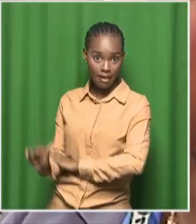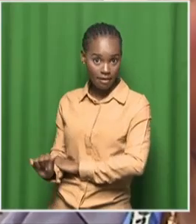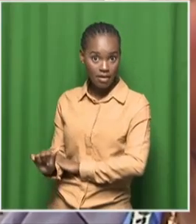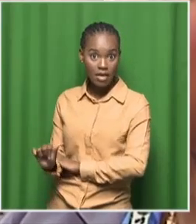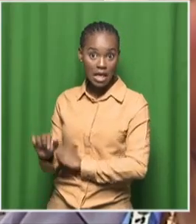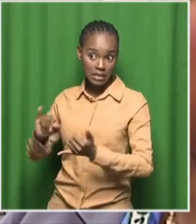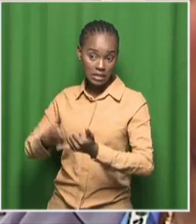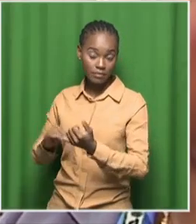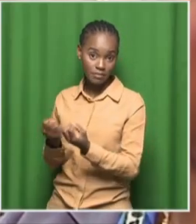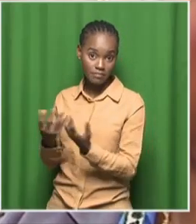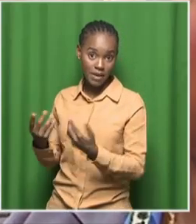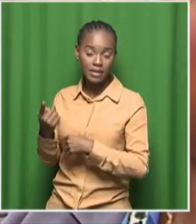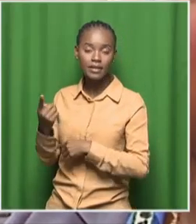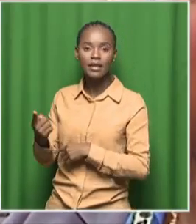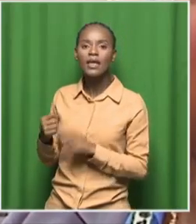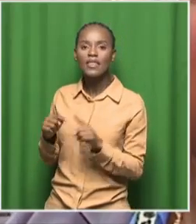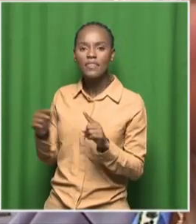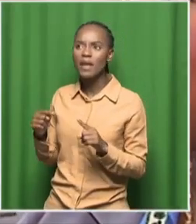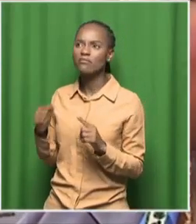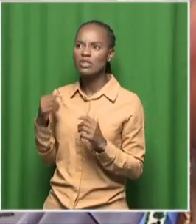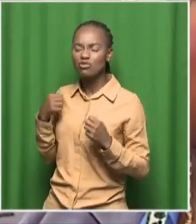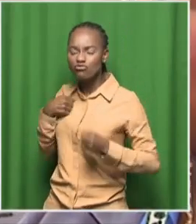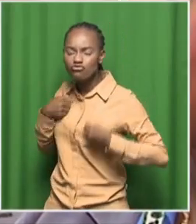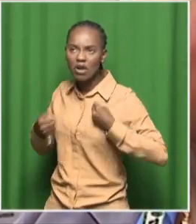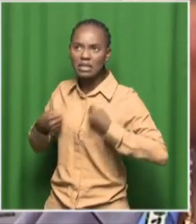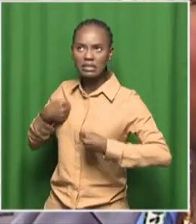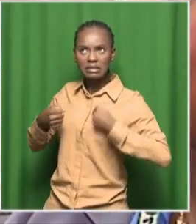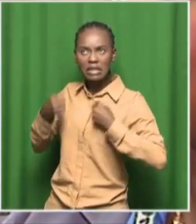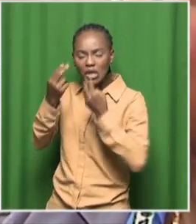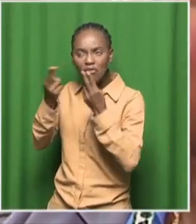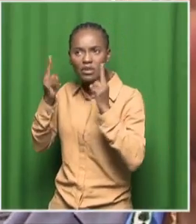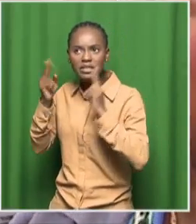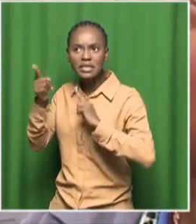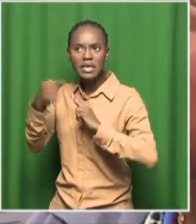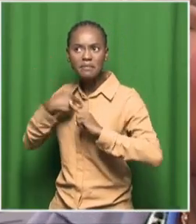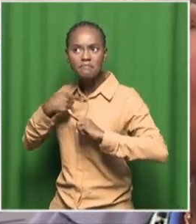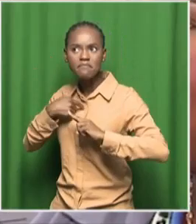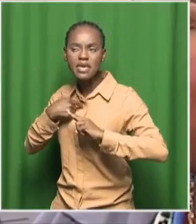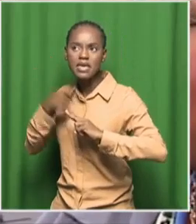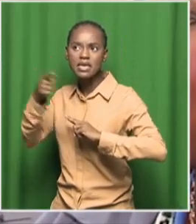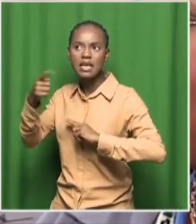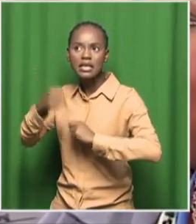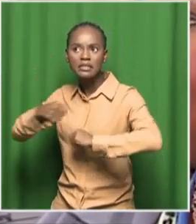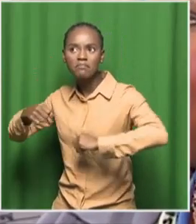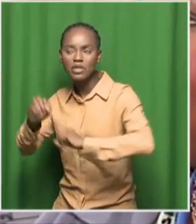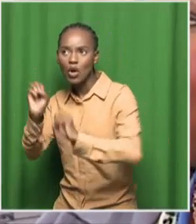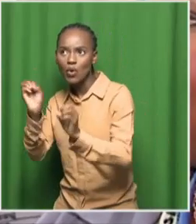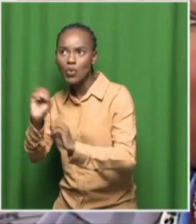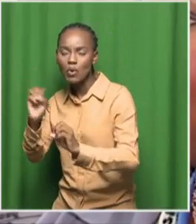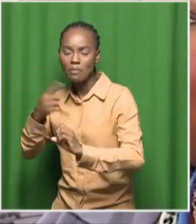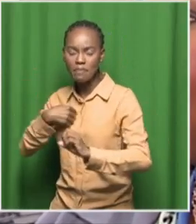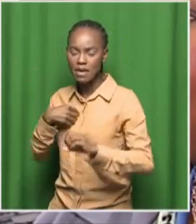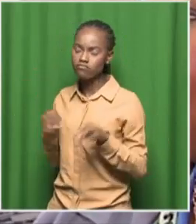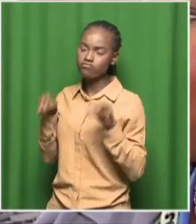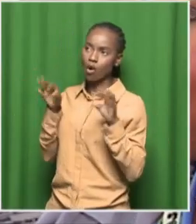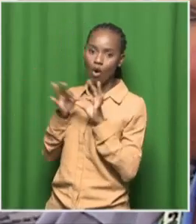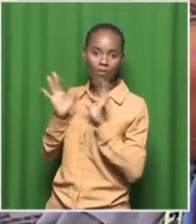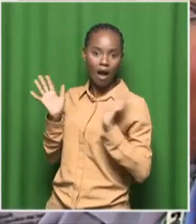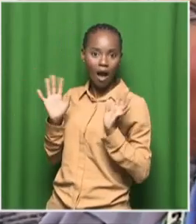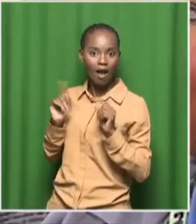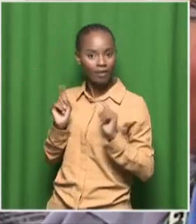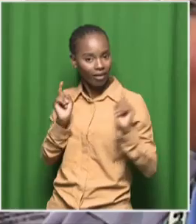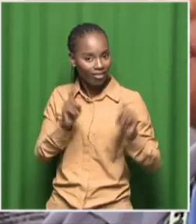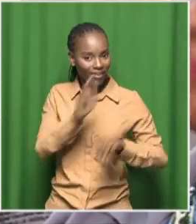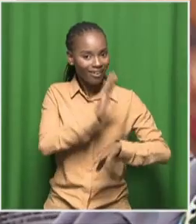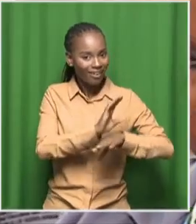It's also about I want to be a mechanical engineer and I want to be exposed to the